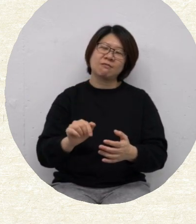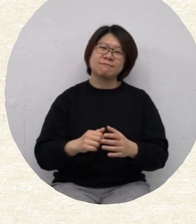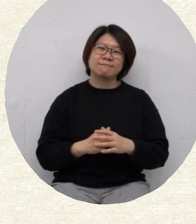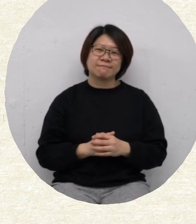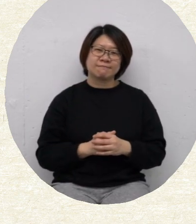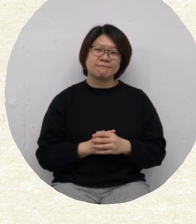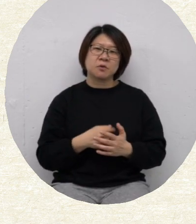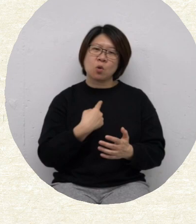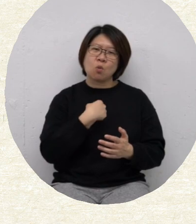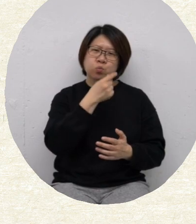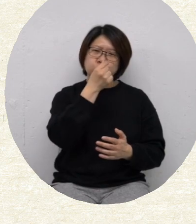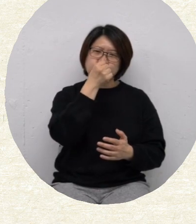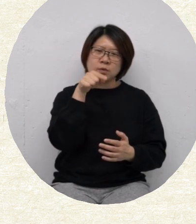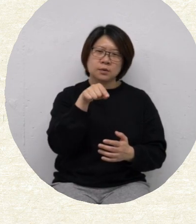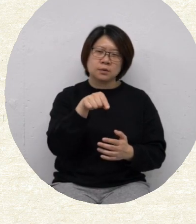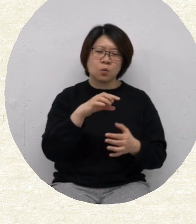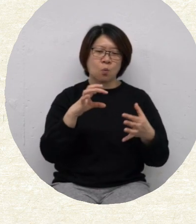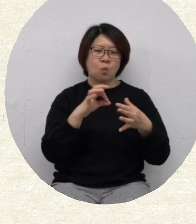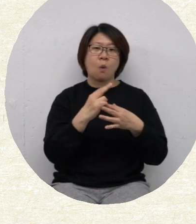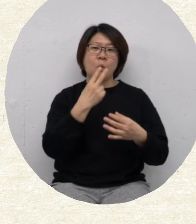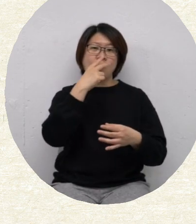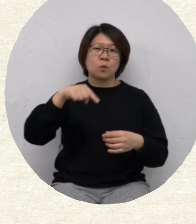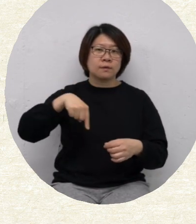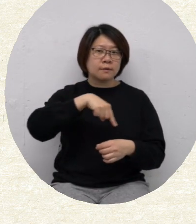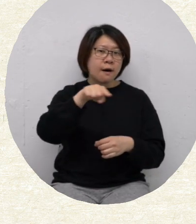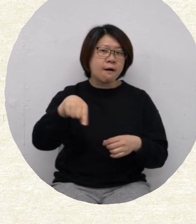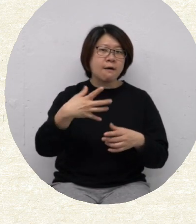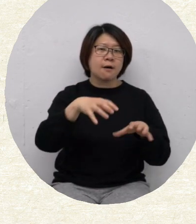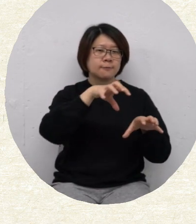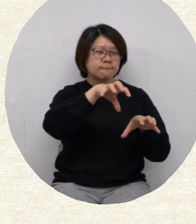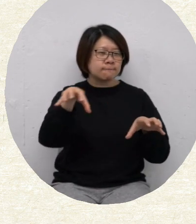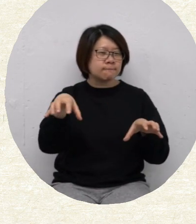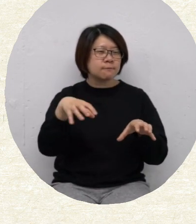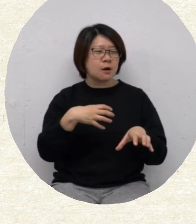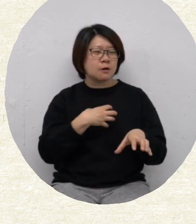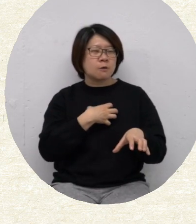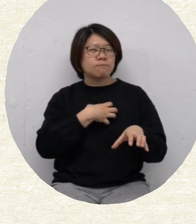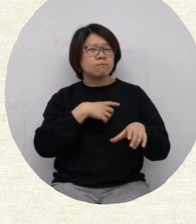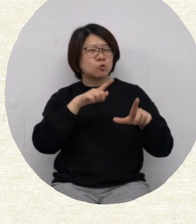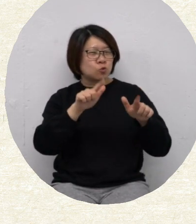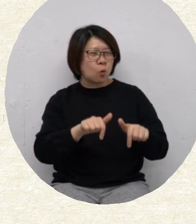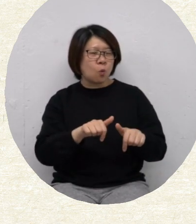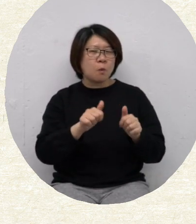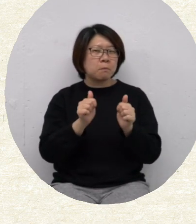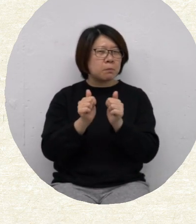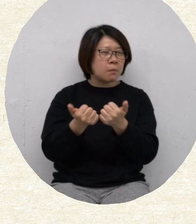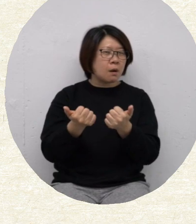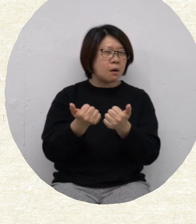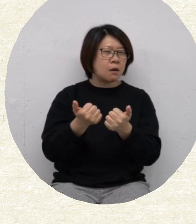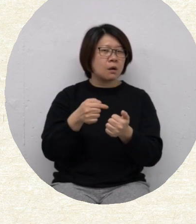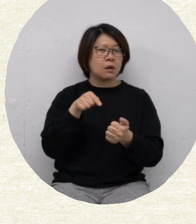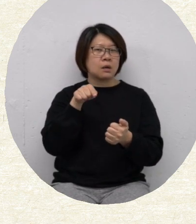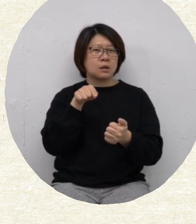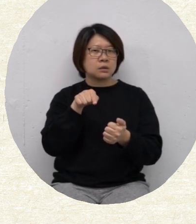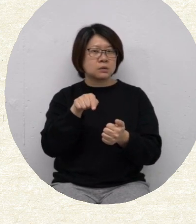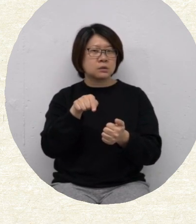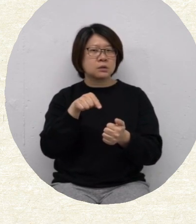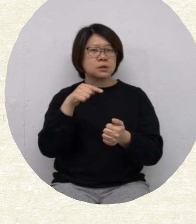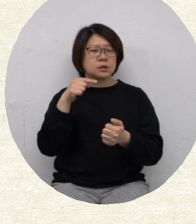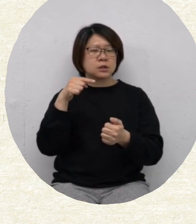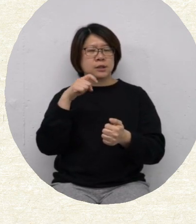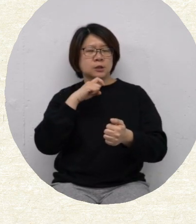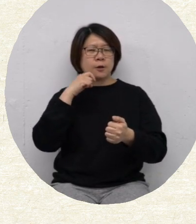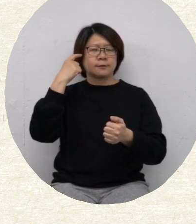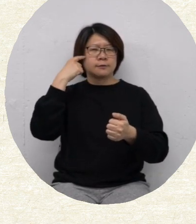with. I'm intrigued when these spaces and objects feels both familiar and foreign,